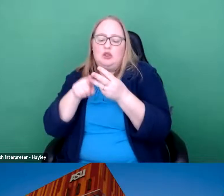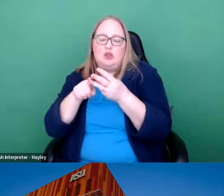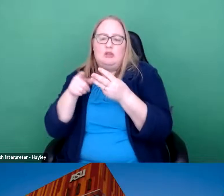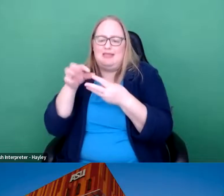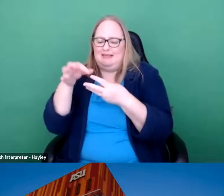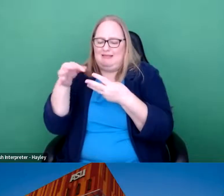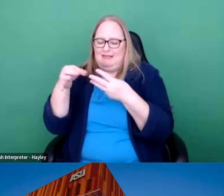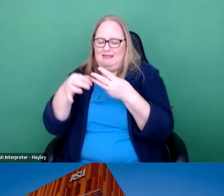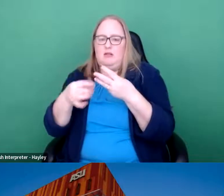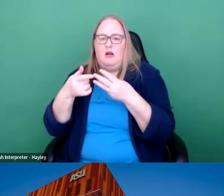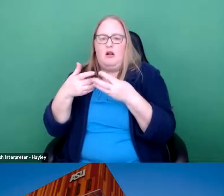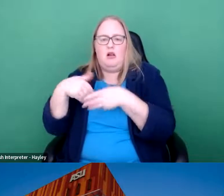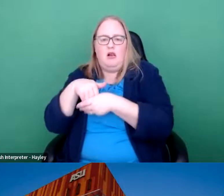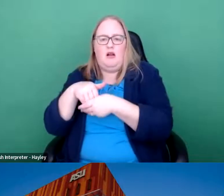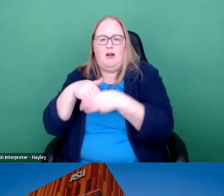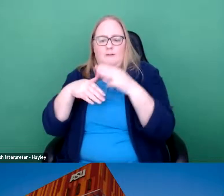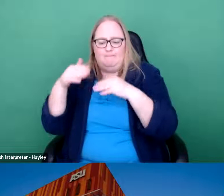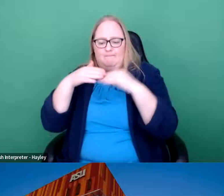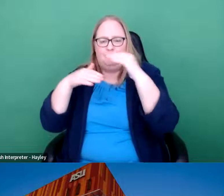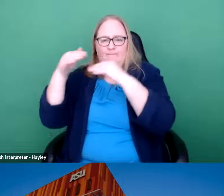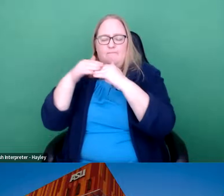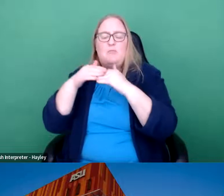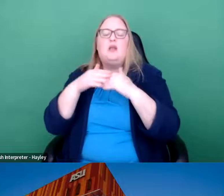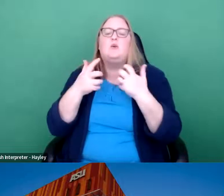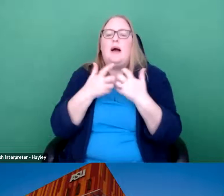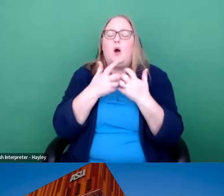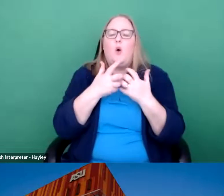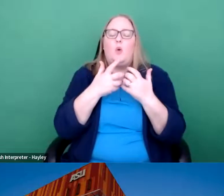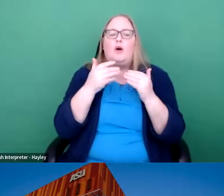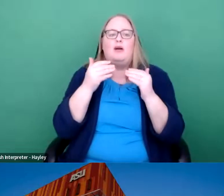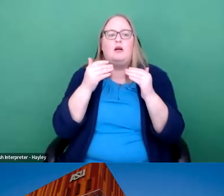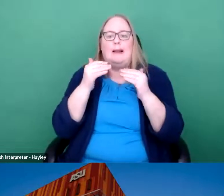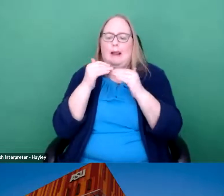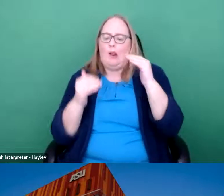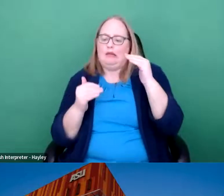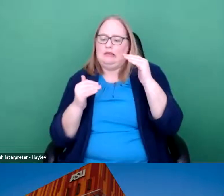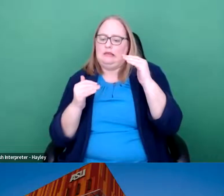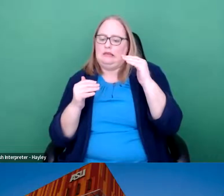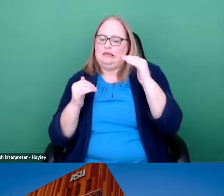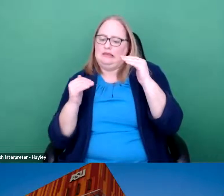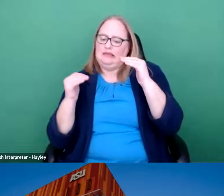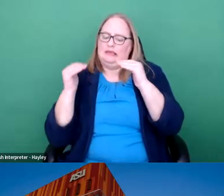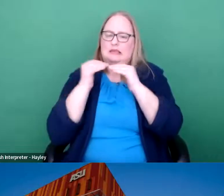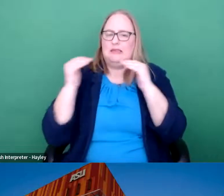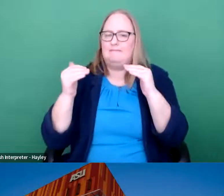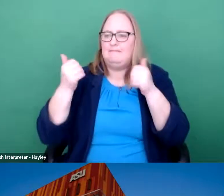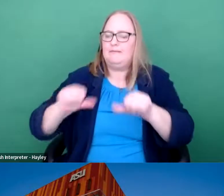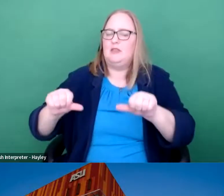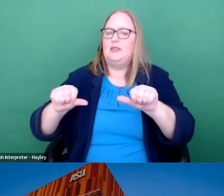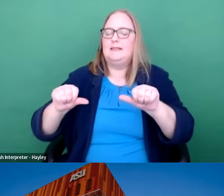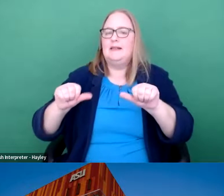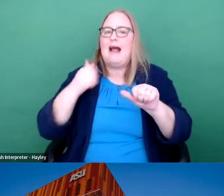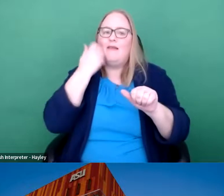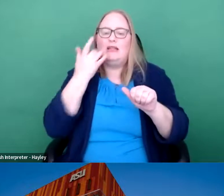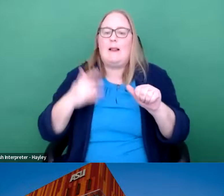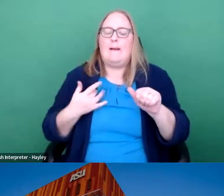inequalities in their everyday lives, because often overcoming inequalities or kind of being part of a world in which opportunities